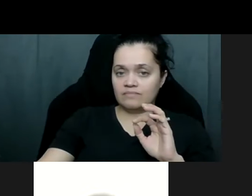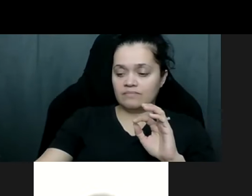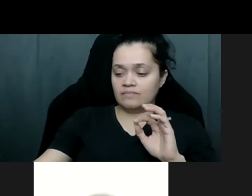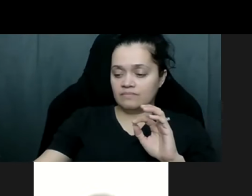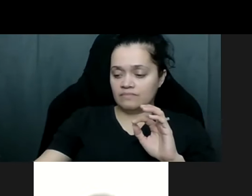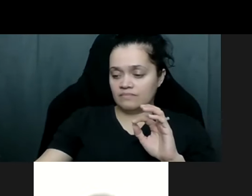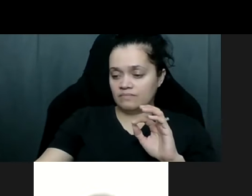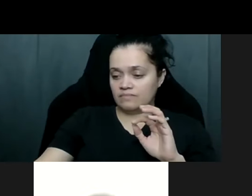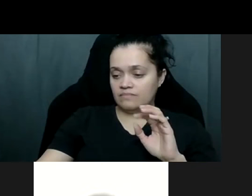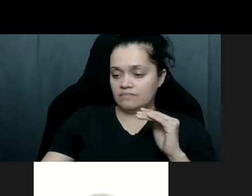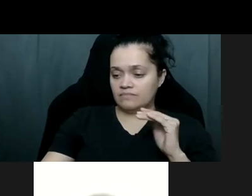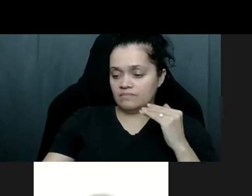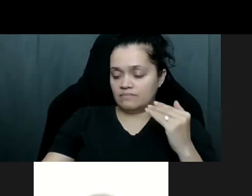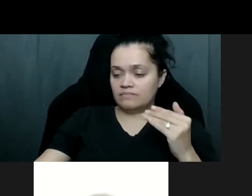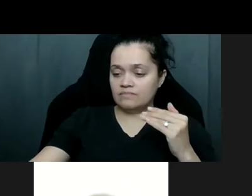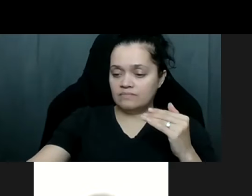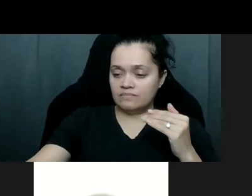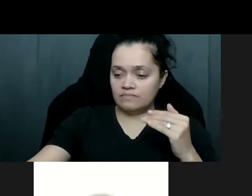There we go.